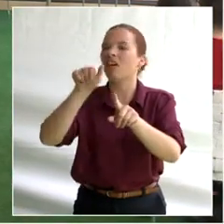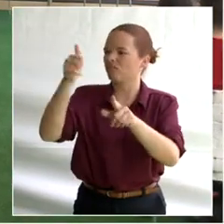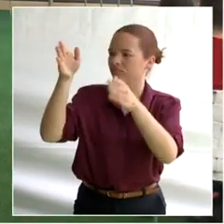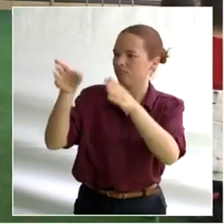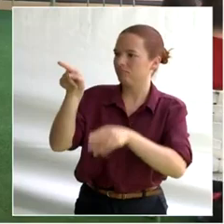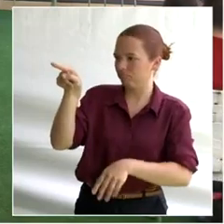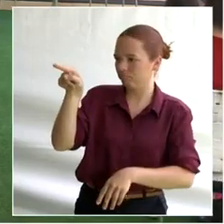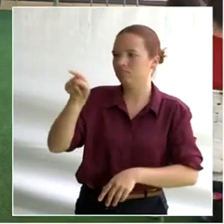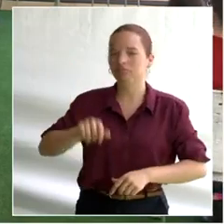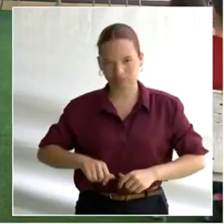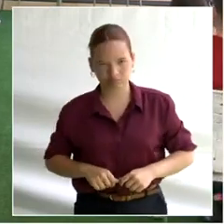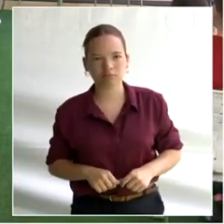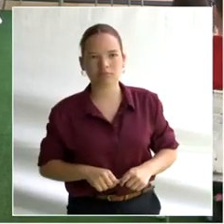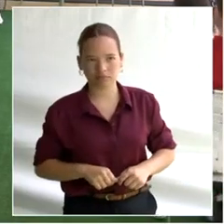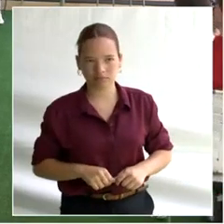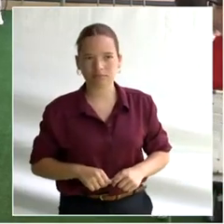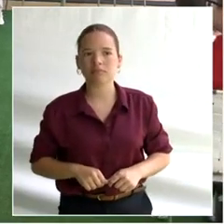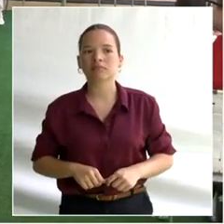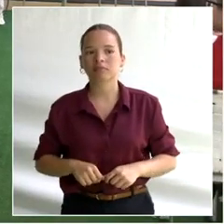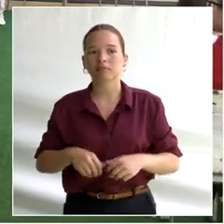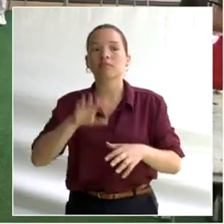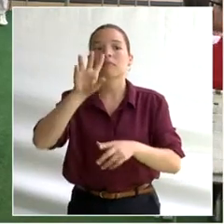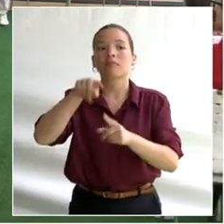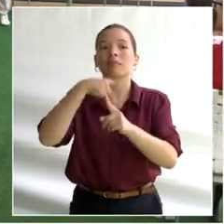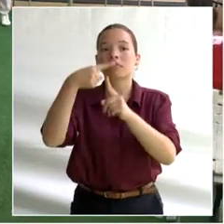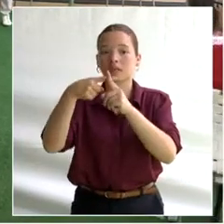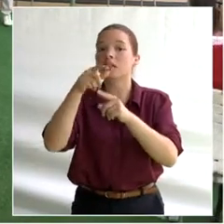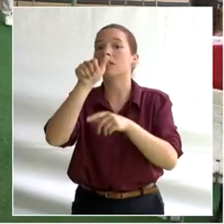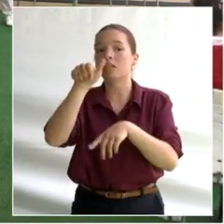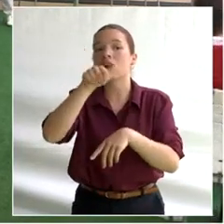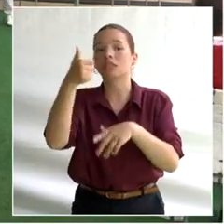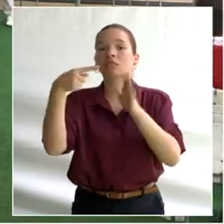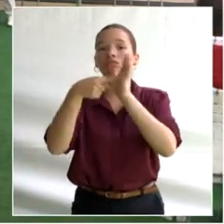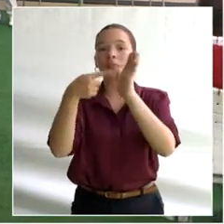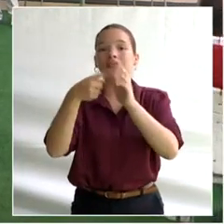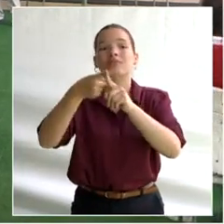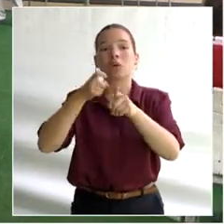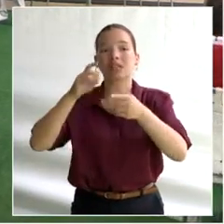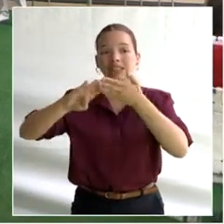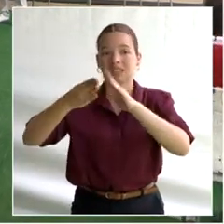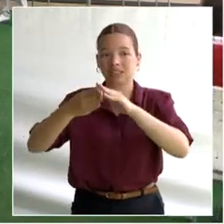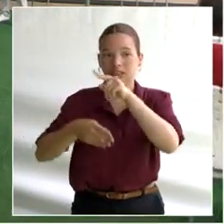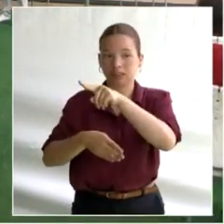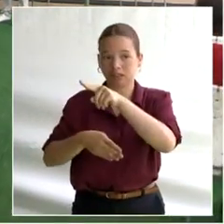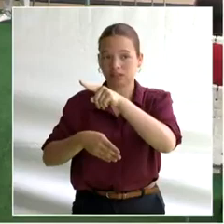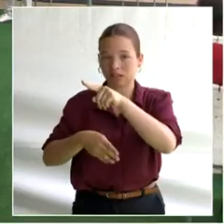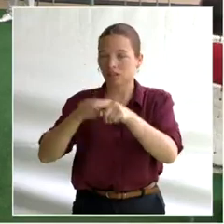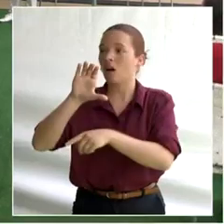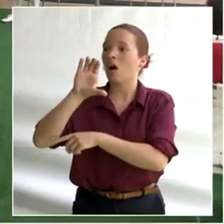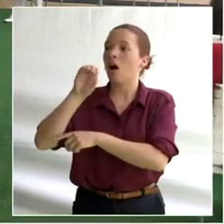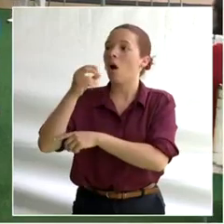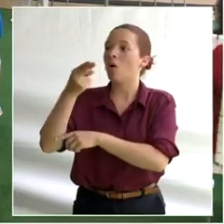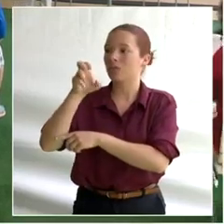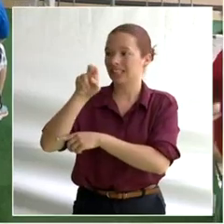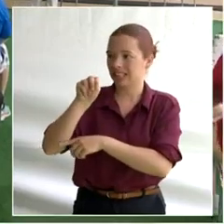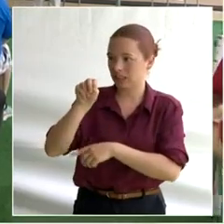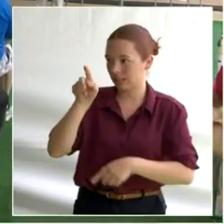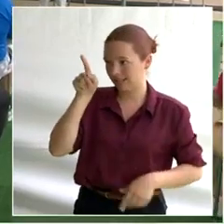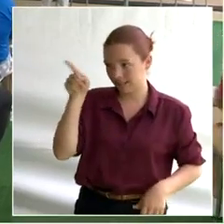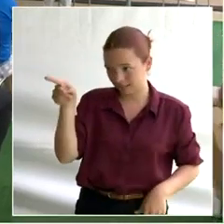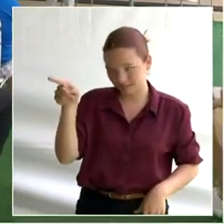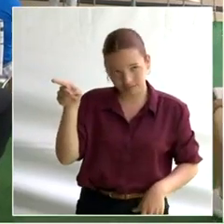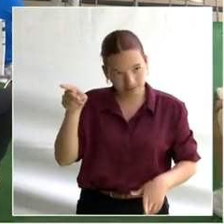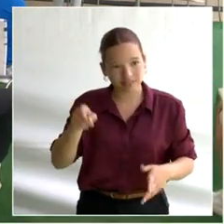Representing Citi, Rose Cohen. Are you here, Rose Cohen? Hi, Rose. How could we miss you? Look at the color of that dress. From